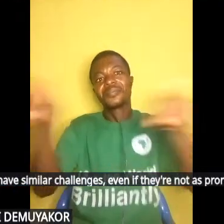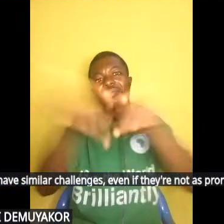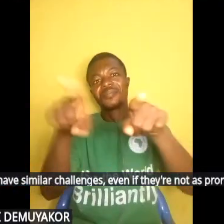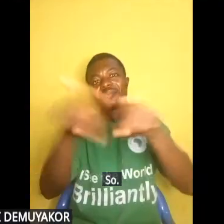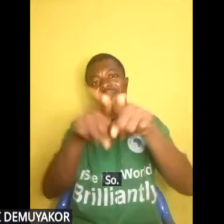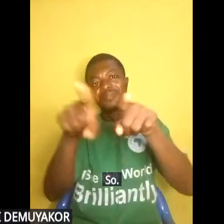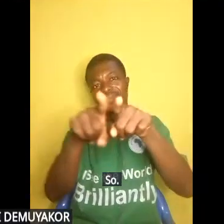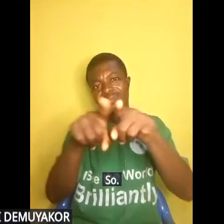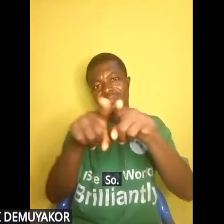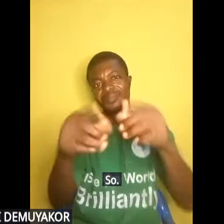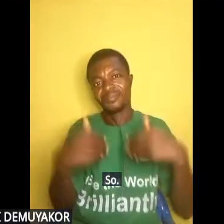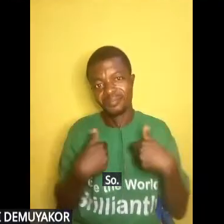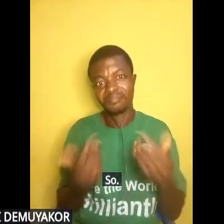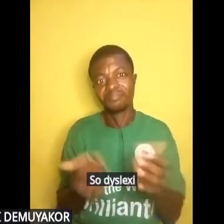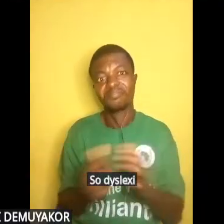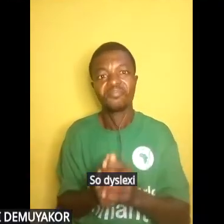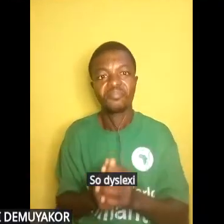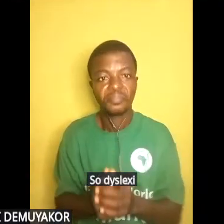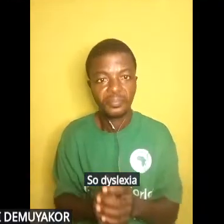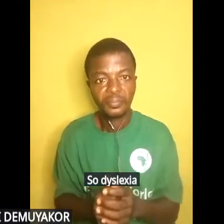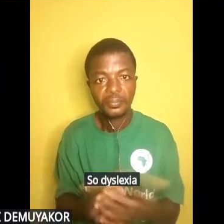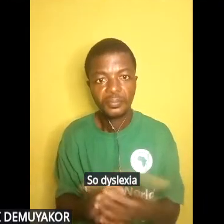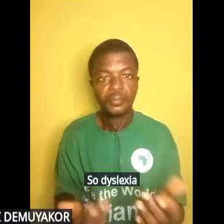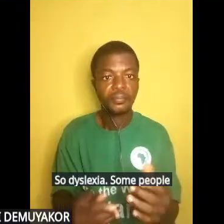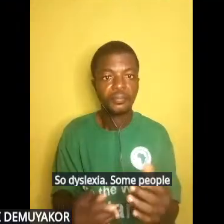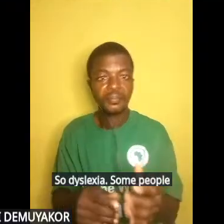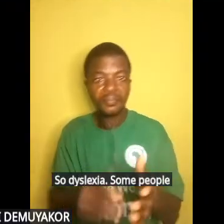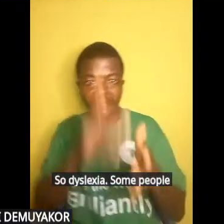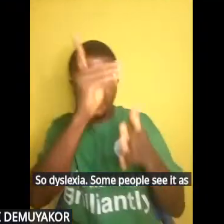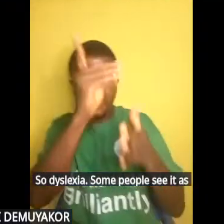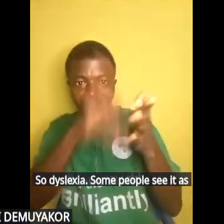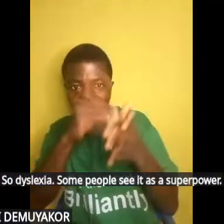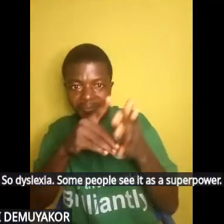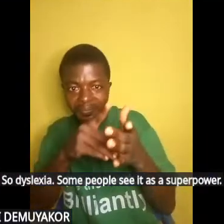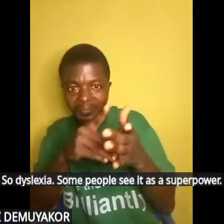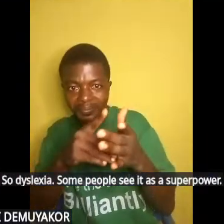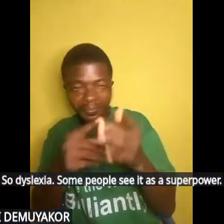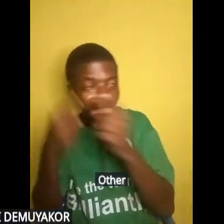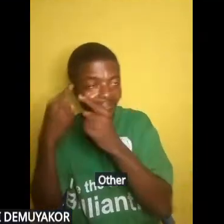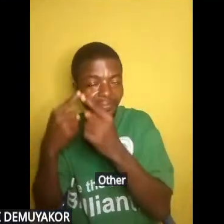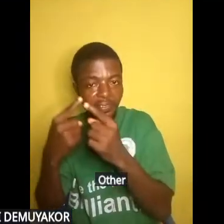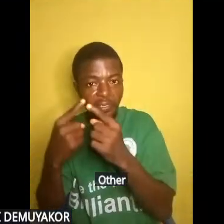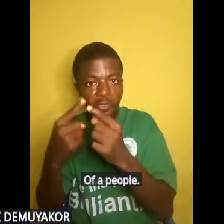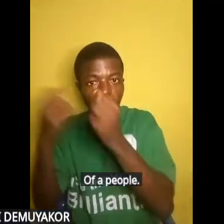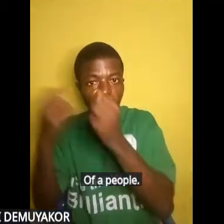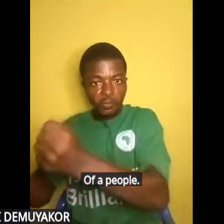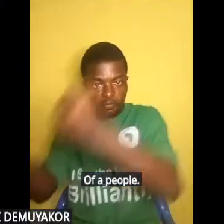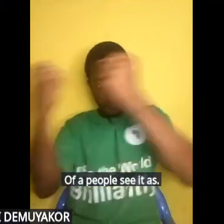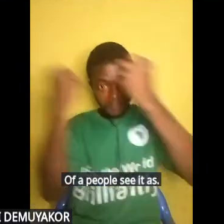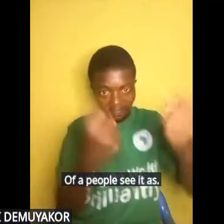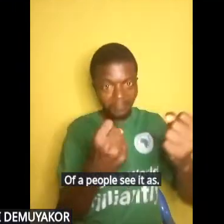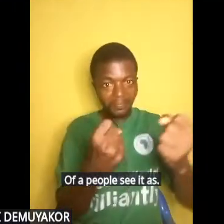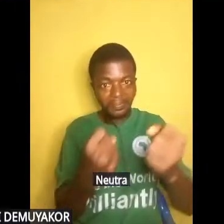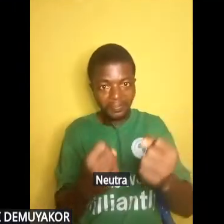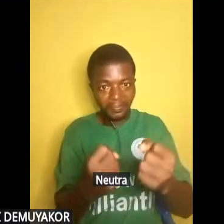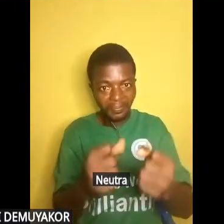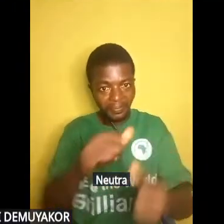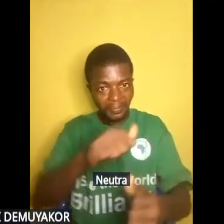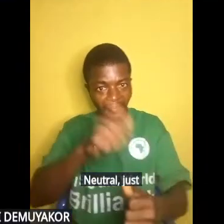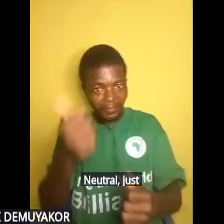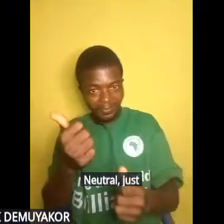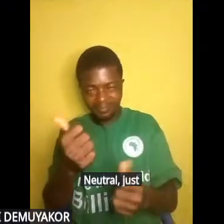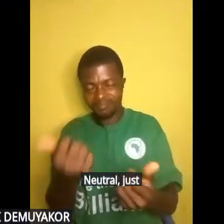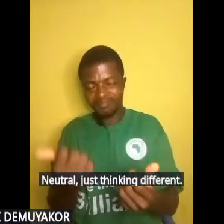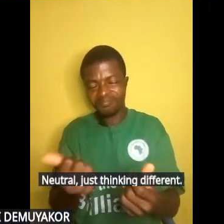So dyslexia, some people see it as a superpower. Other people see it as neutral, just thinking